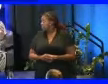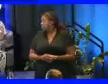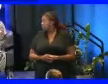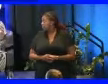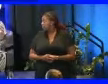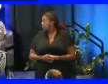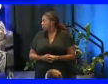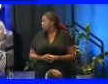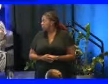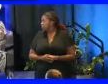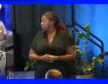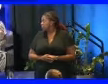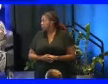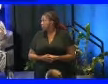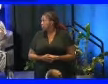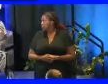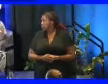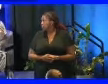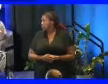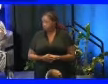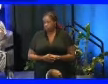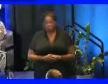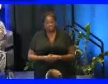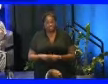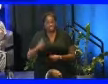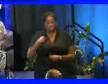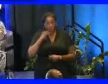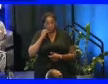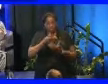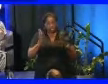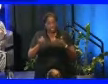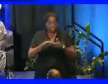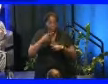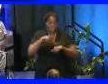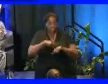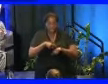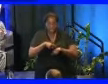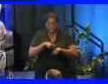I found myself homeless the first time